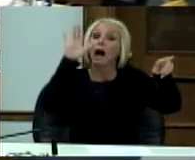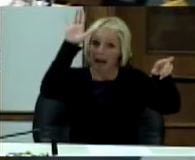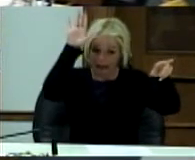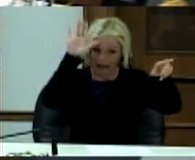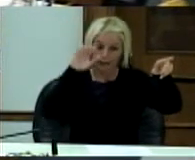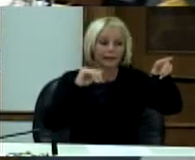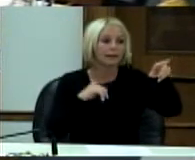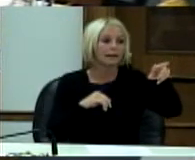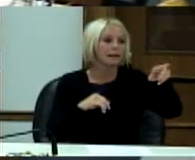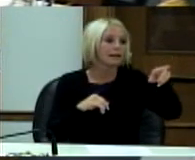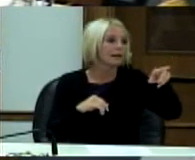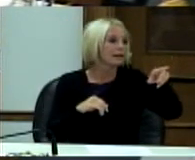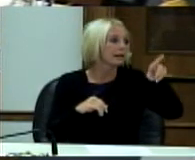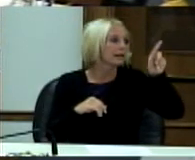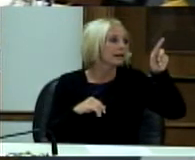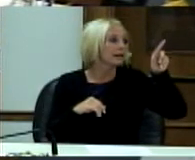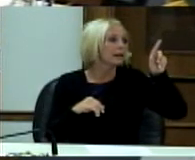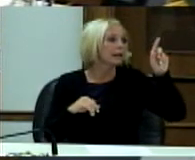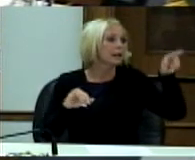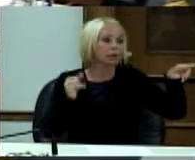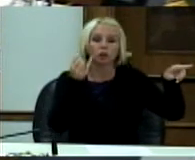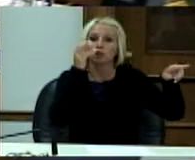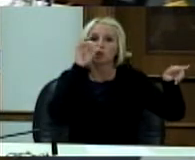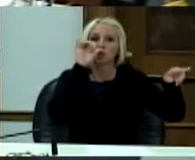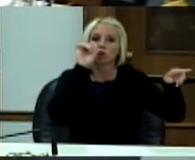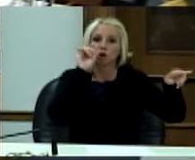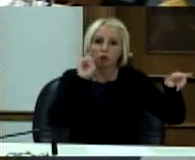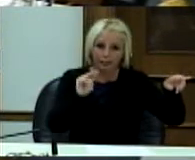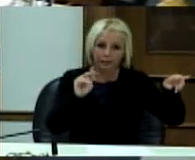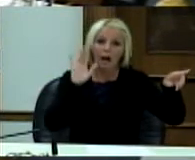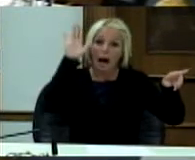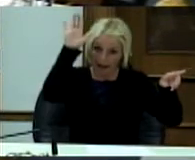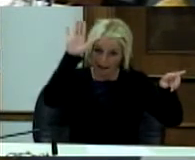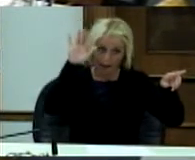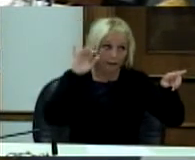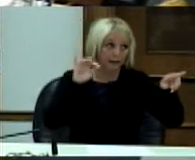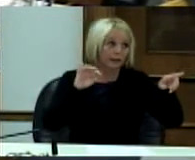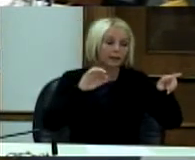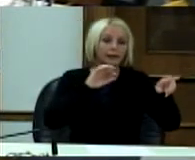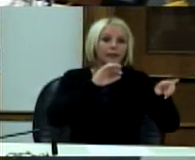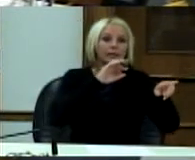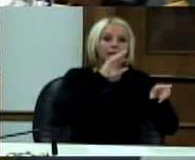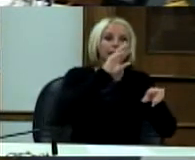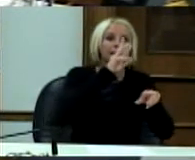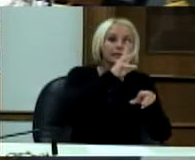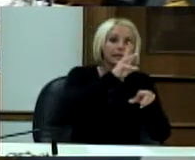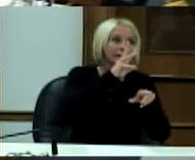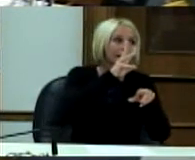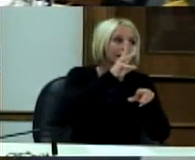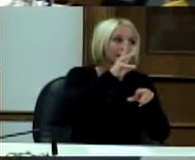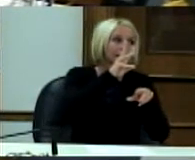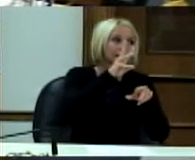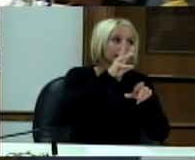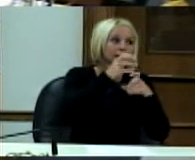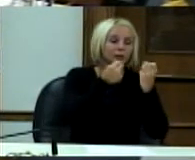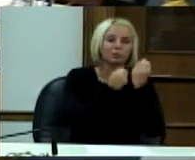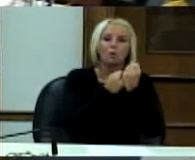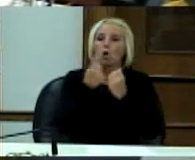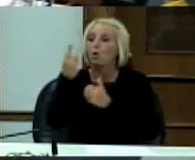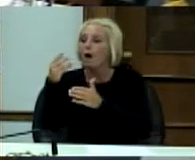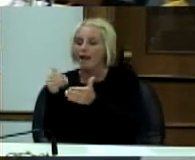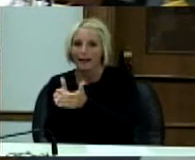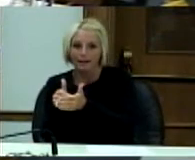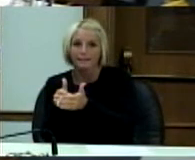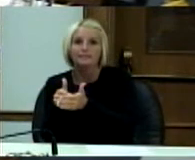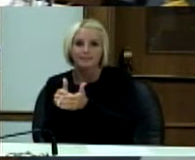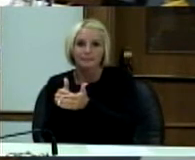Aye. Chairman Ingrid. Aye. Mr. Chairman, 6-0 in favor, or 6-1,